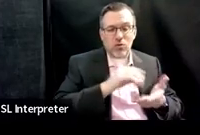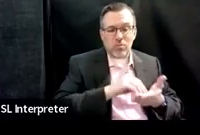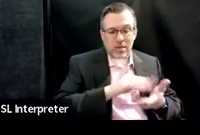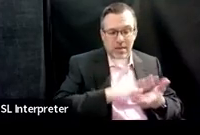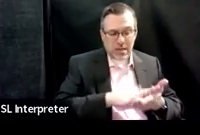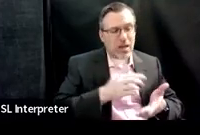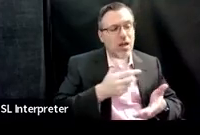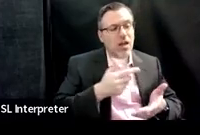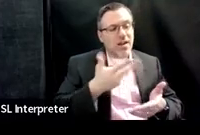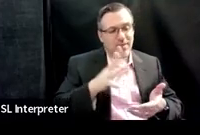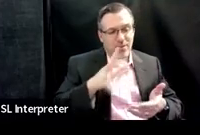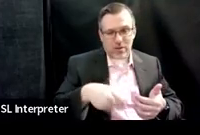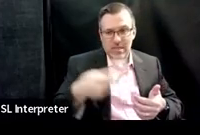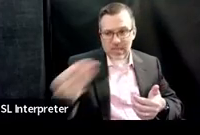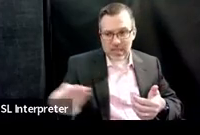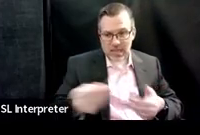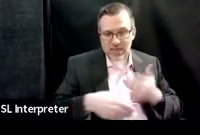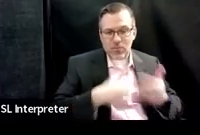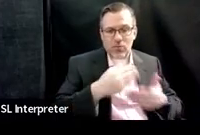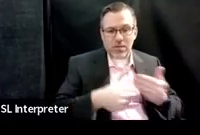to the parents at the meeting.